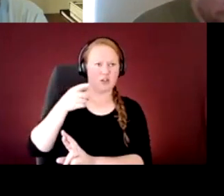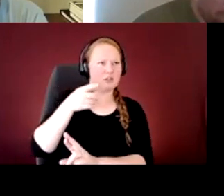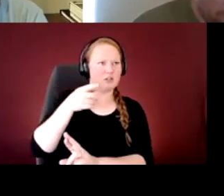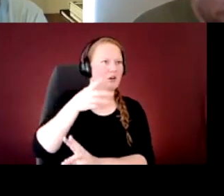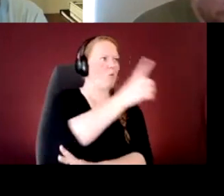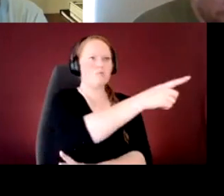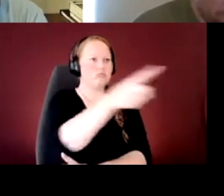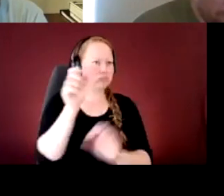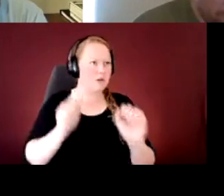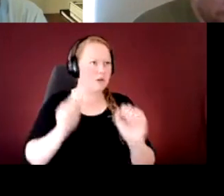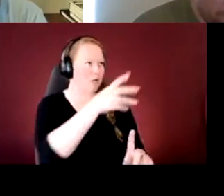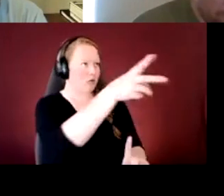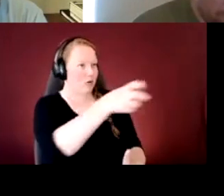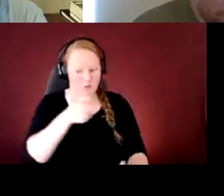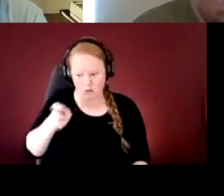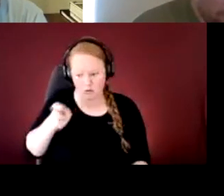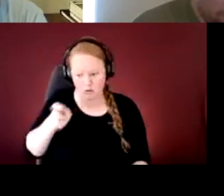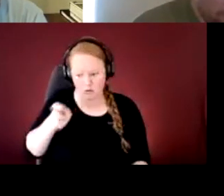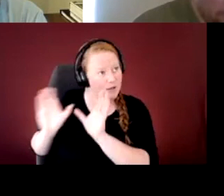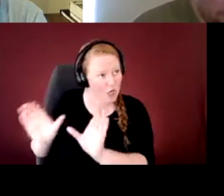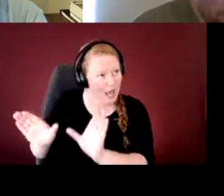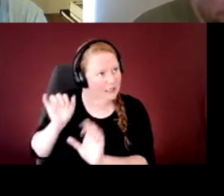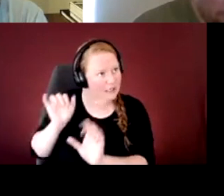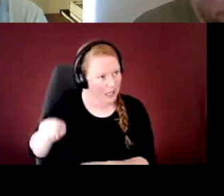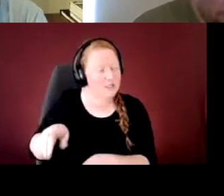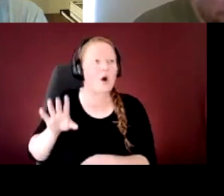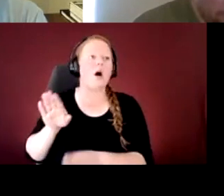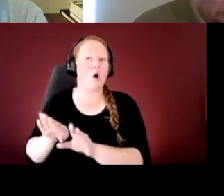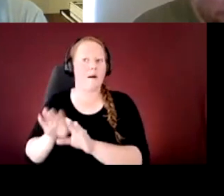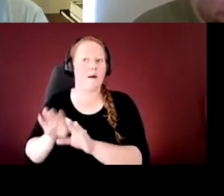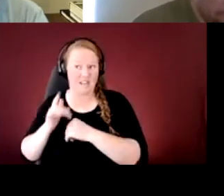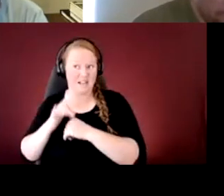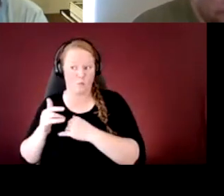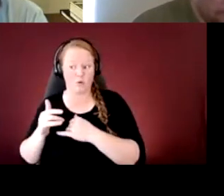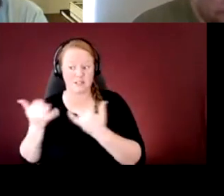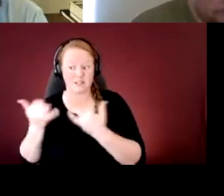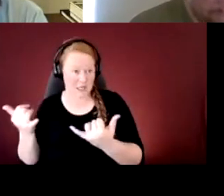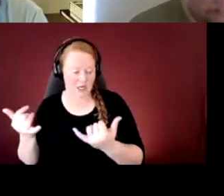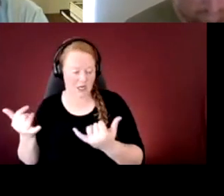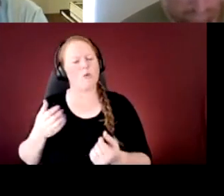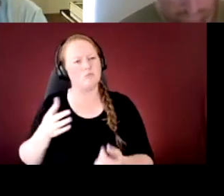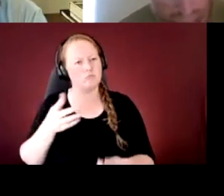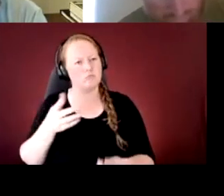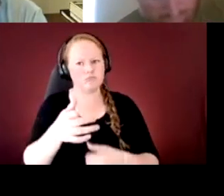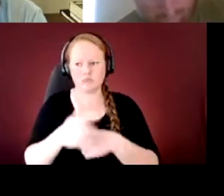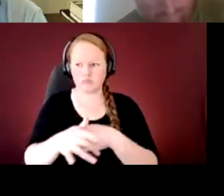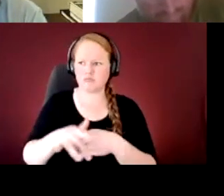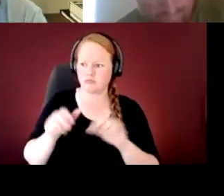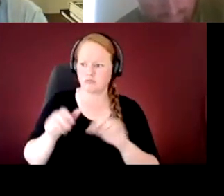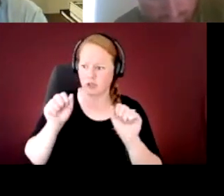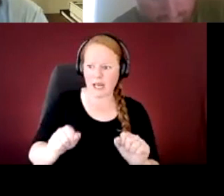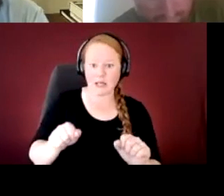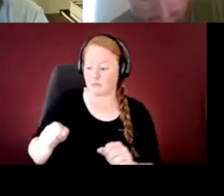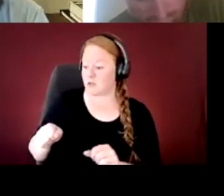chat, that's going to be openly available as of today. So feel free to take that and spread that around.